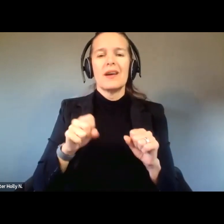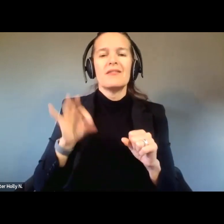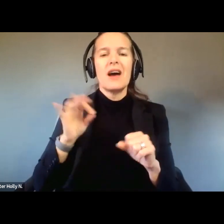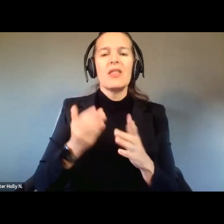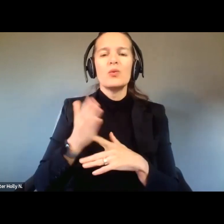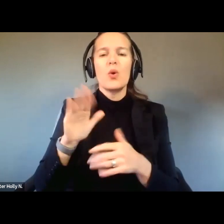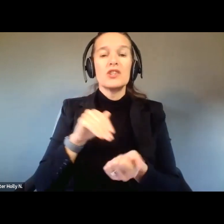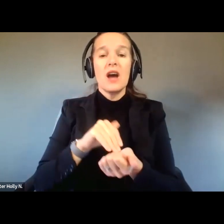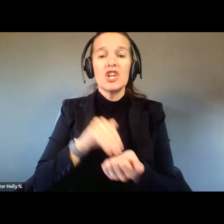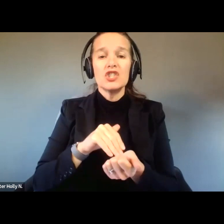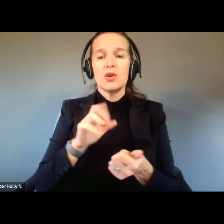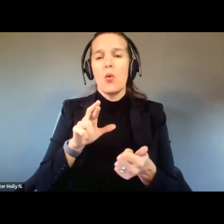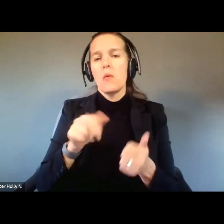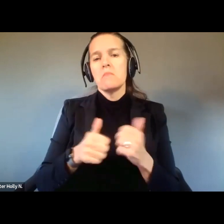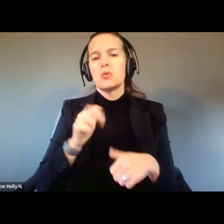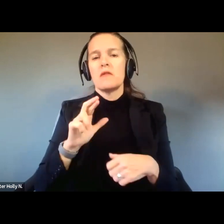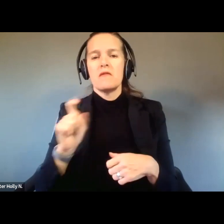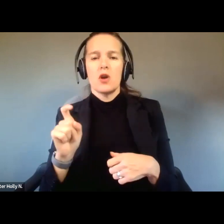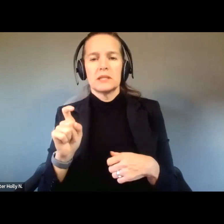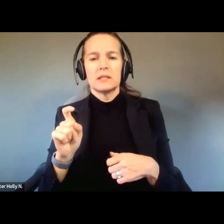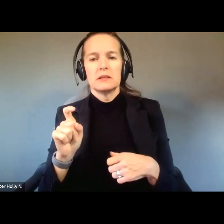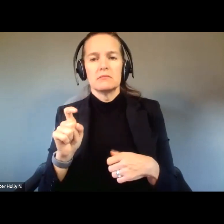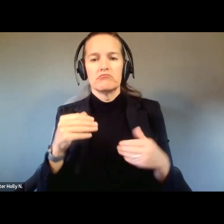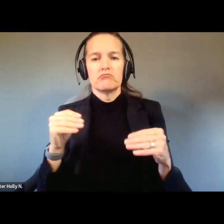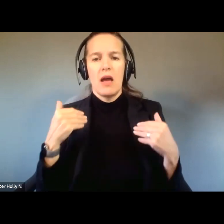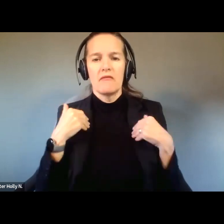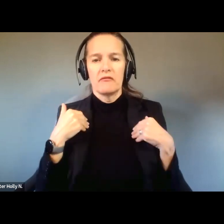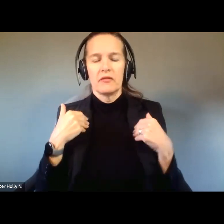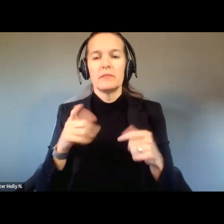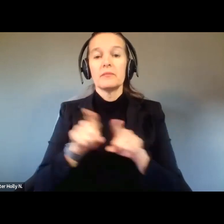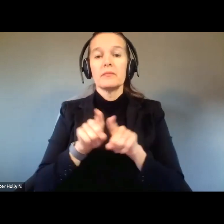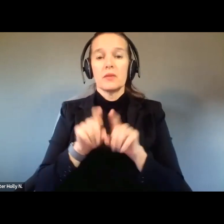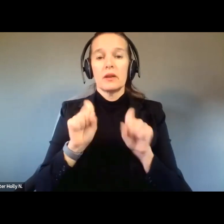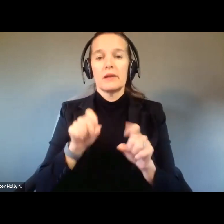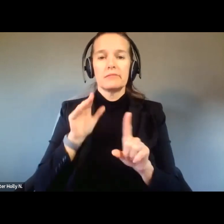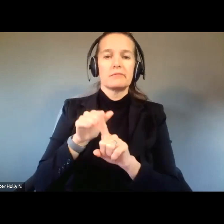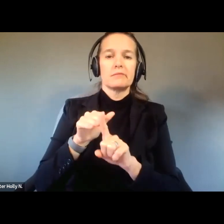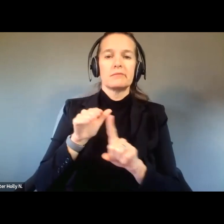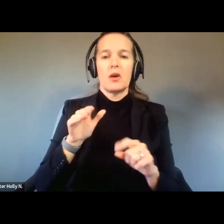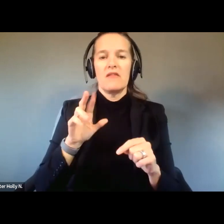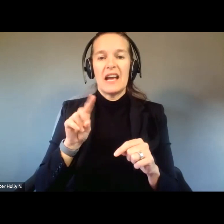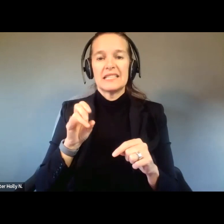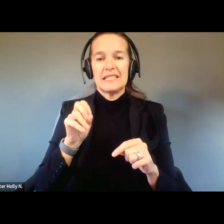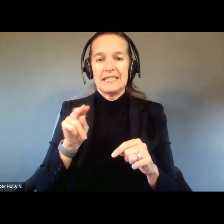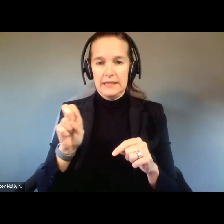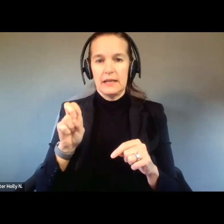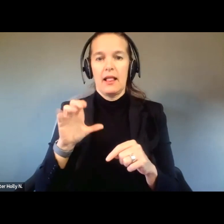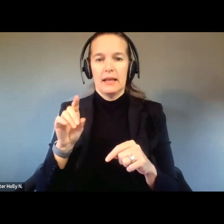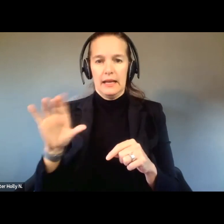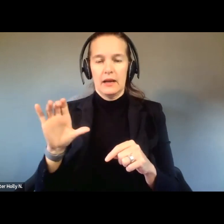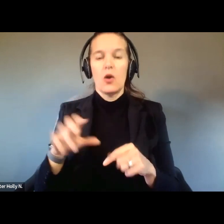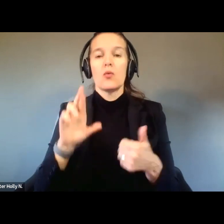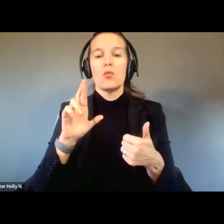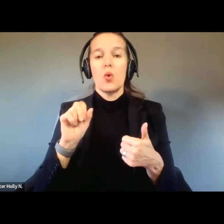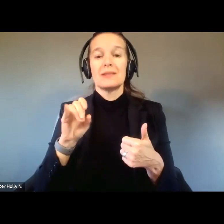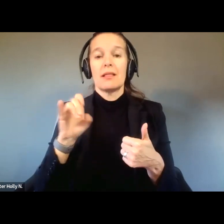provider or most pharmacies. You can also get one at the vaccine clinic in Roseland and at the Roanoke Park Community